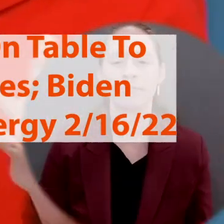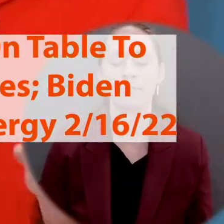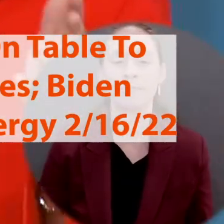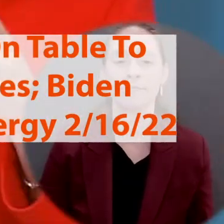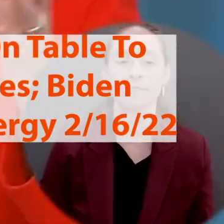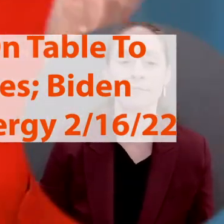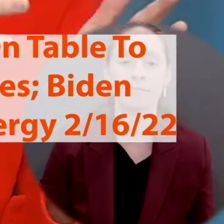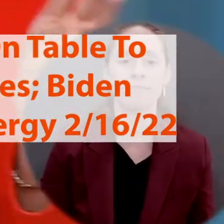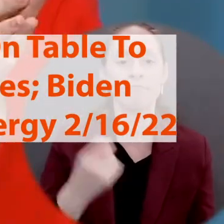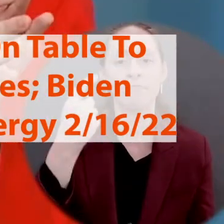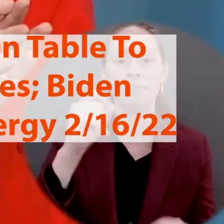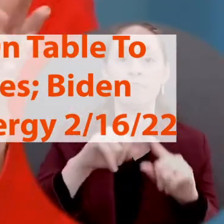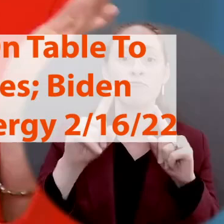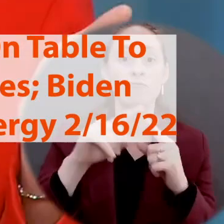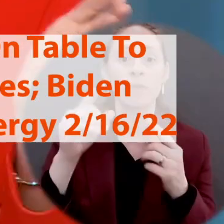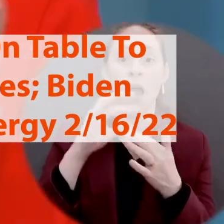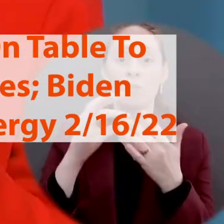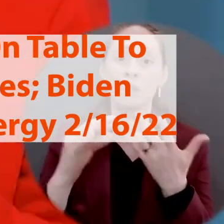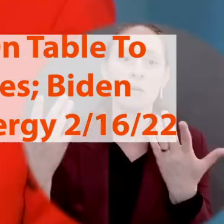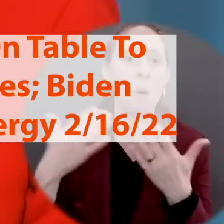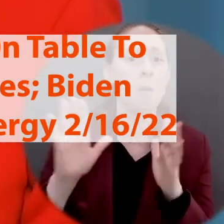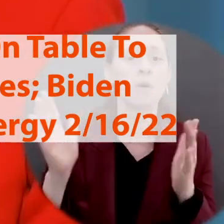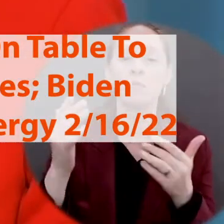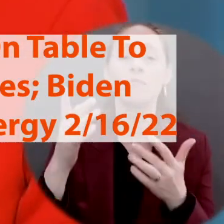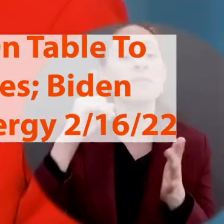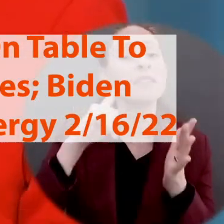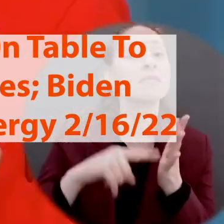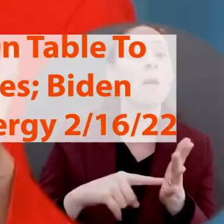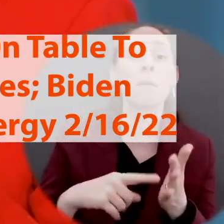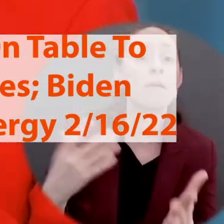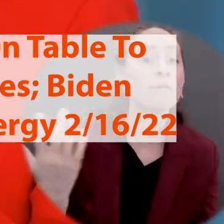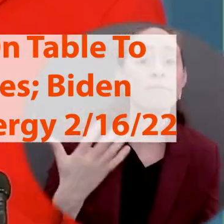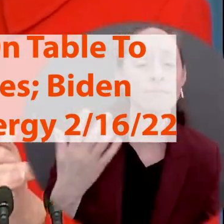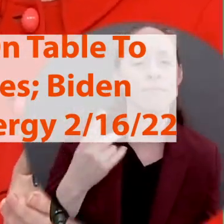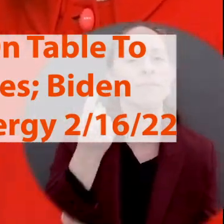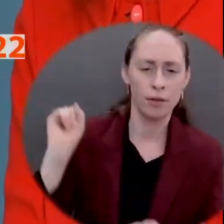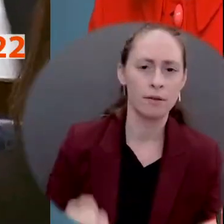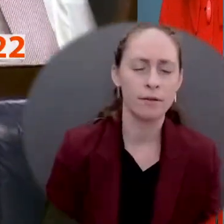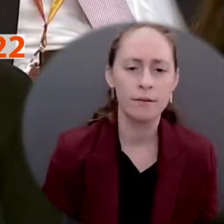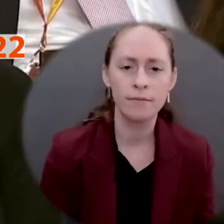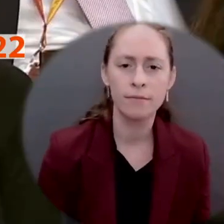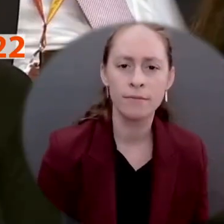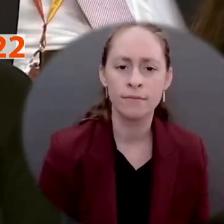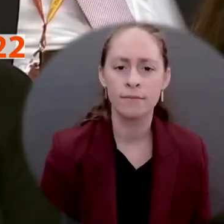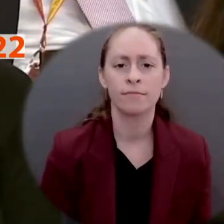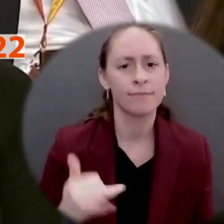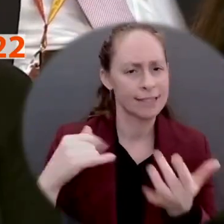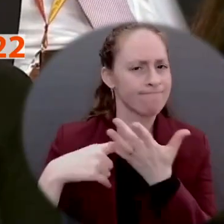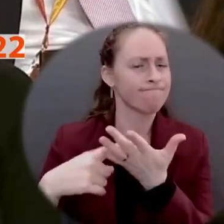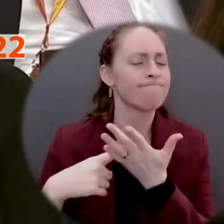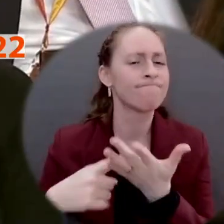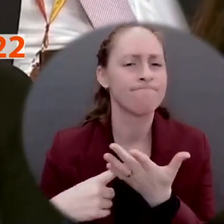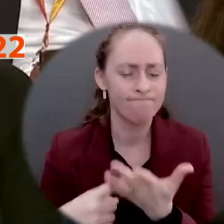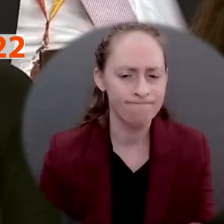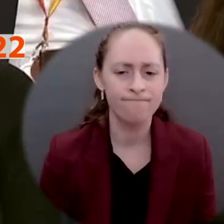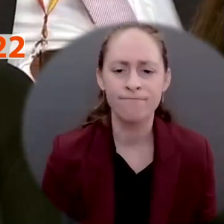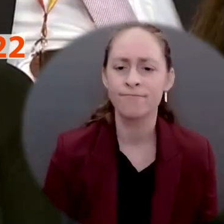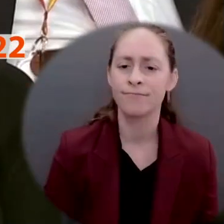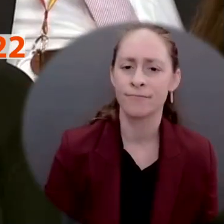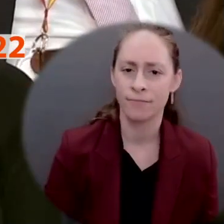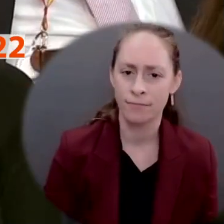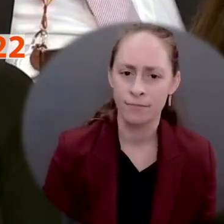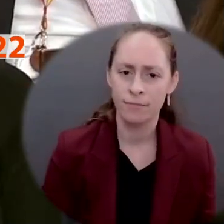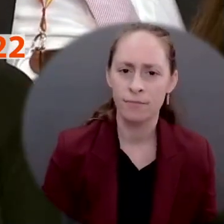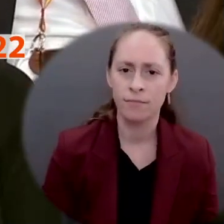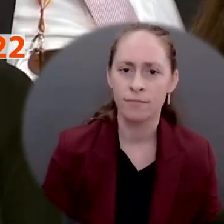in the past or recent months, he tapped the Strategic Petroleum Reserve, 50 million barrels. Alexandria Ocasio-Cortez discussed this earlier